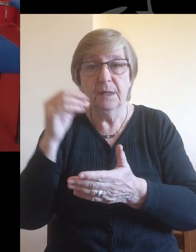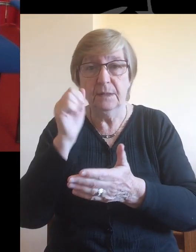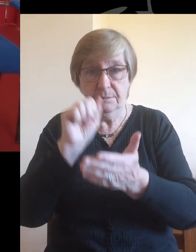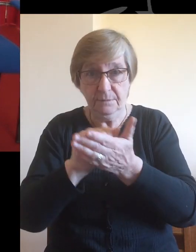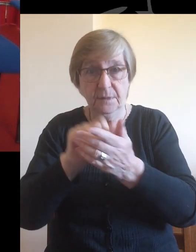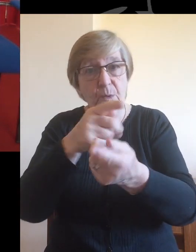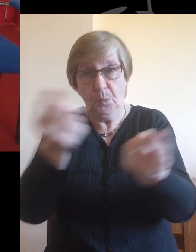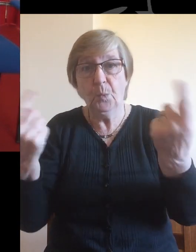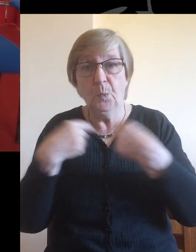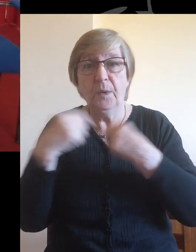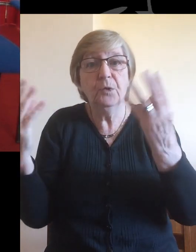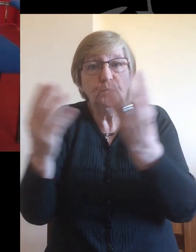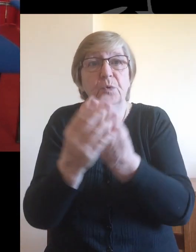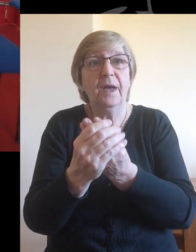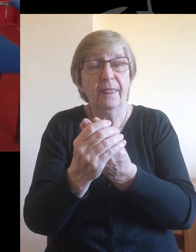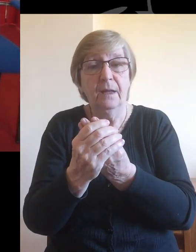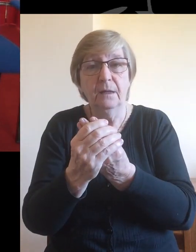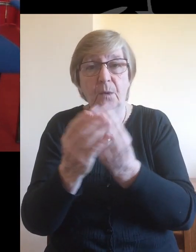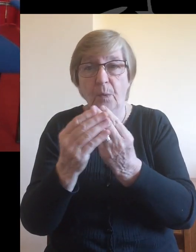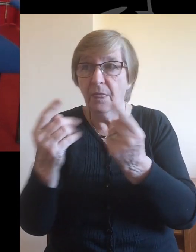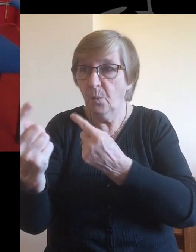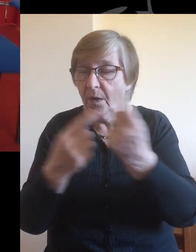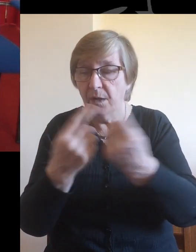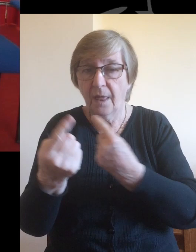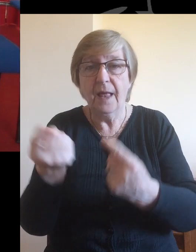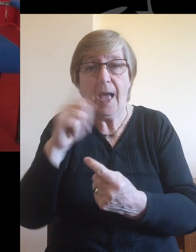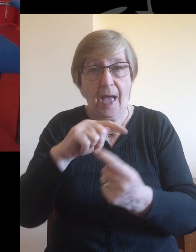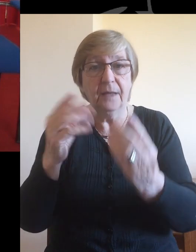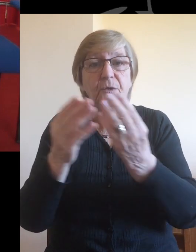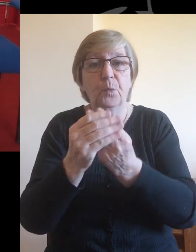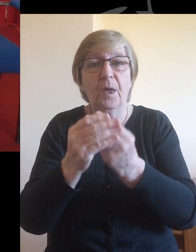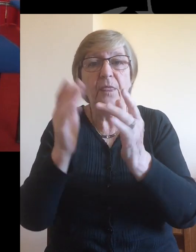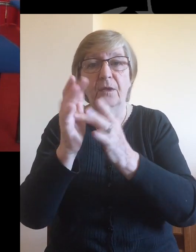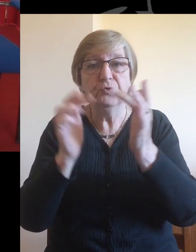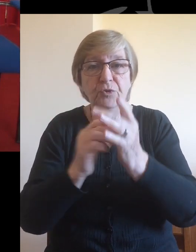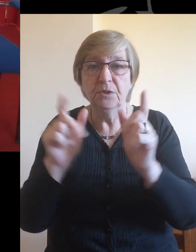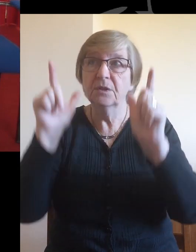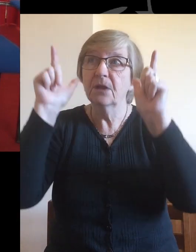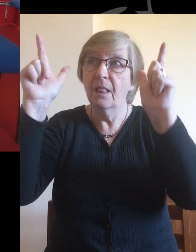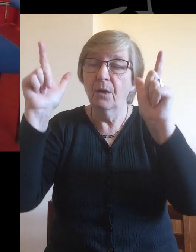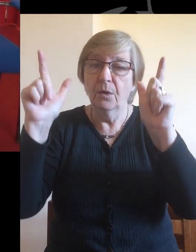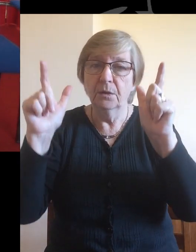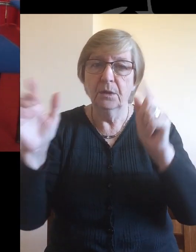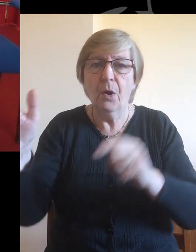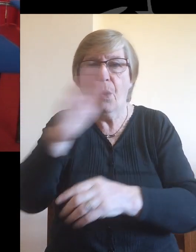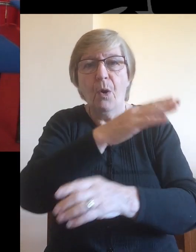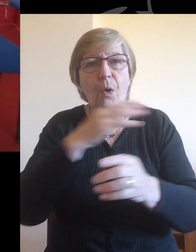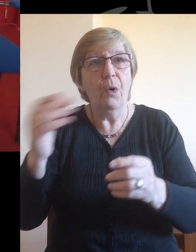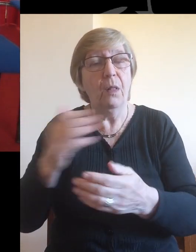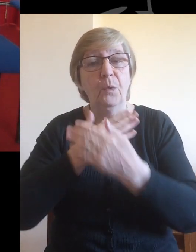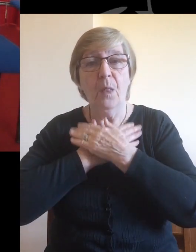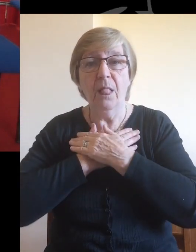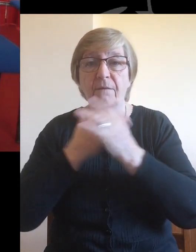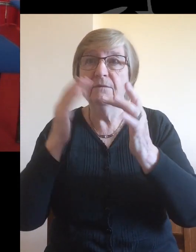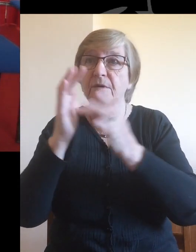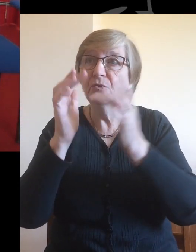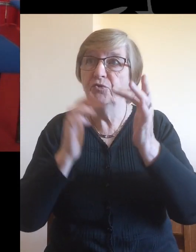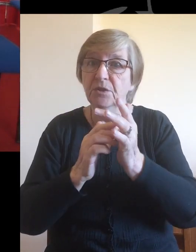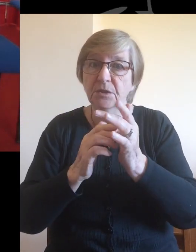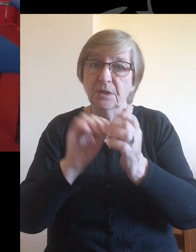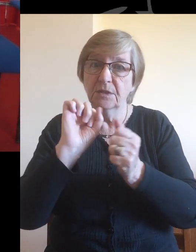with one another, but also with the Lord himself. And all who love Jesus as their Lord, all who